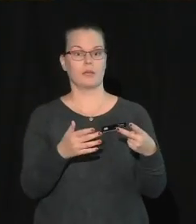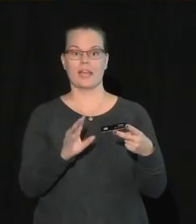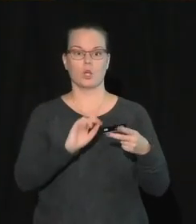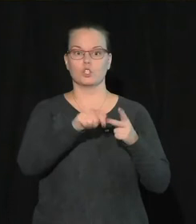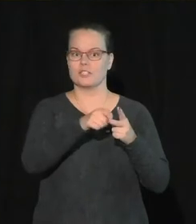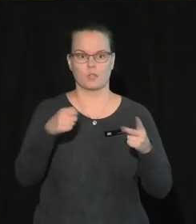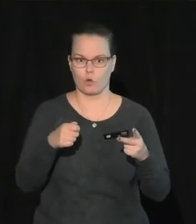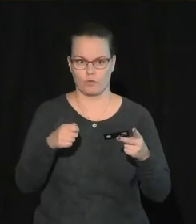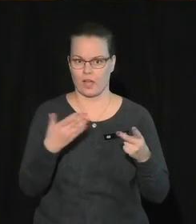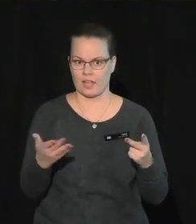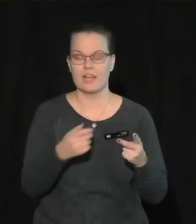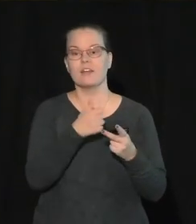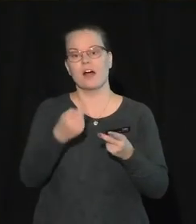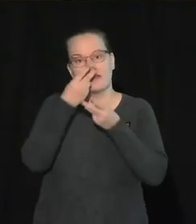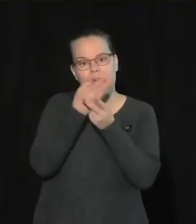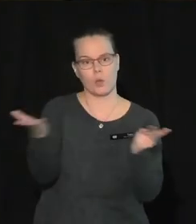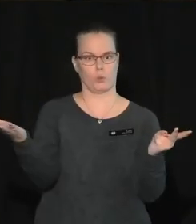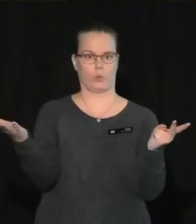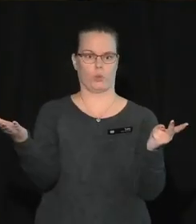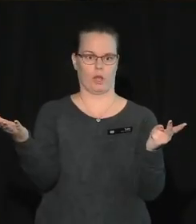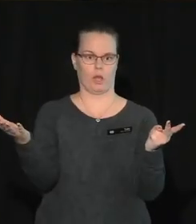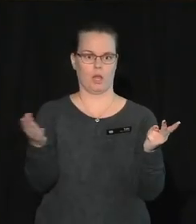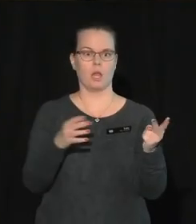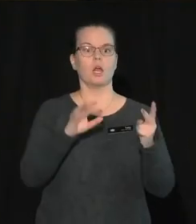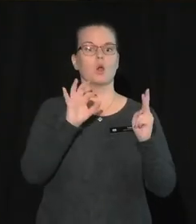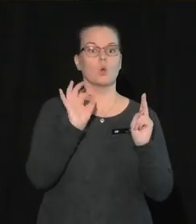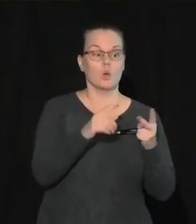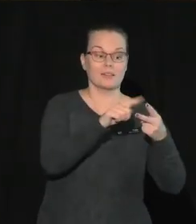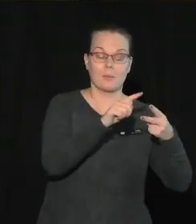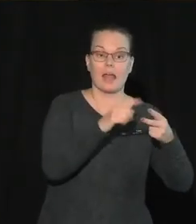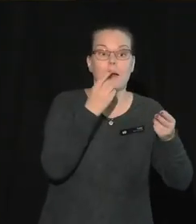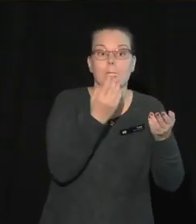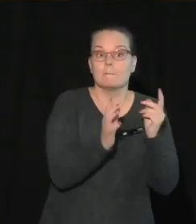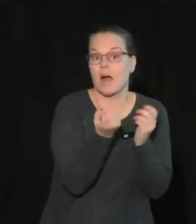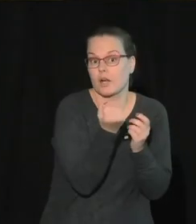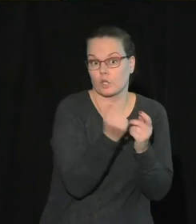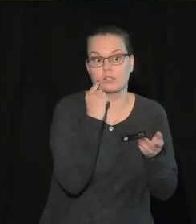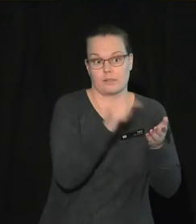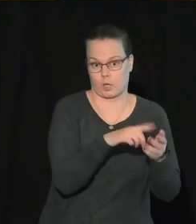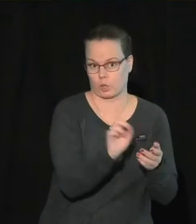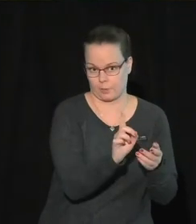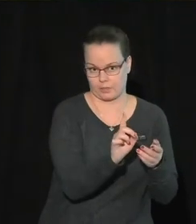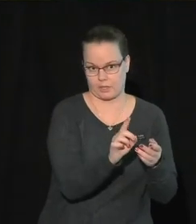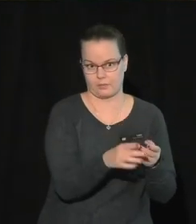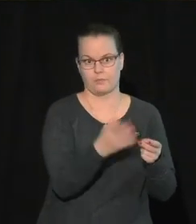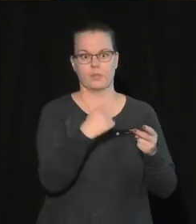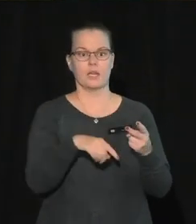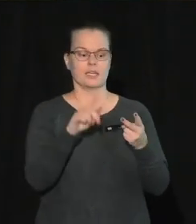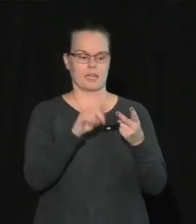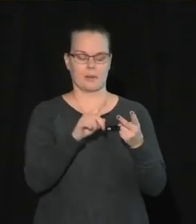binding and are just illustrating what those requirements could mean. But they are also not